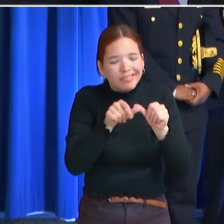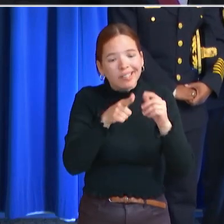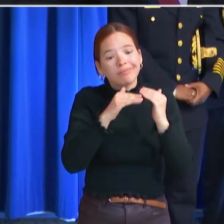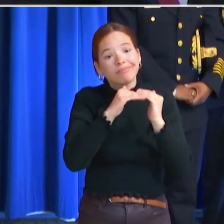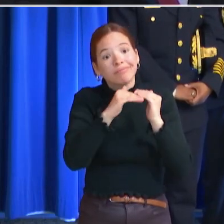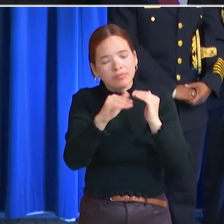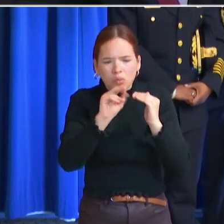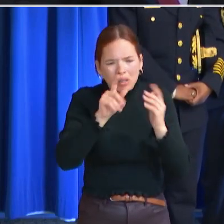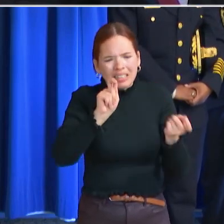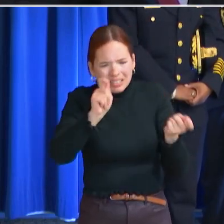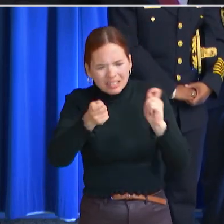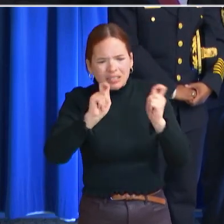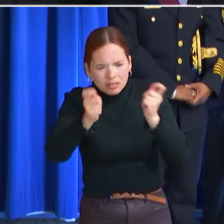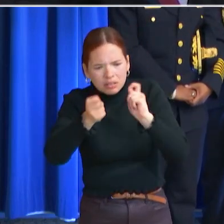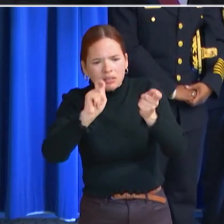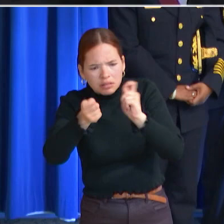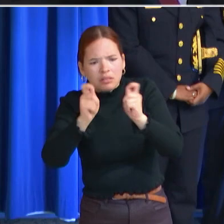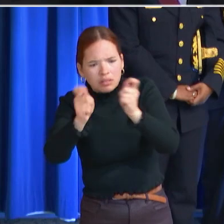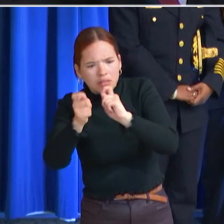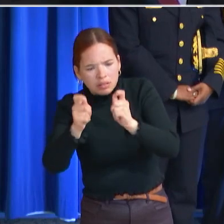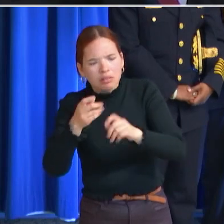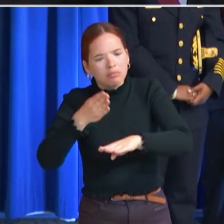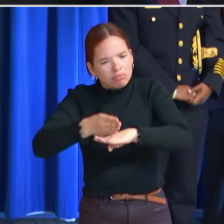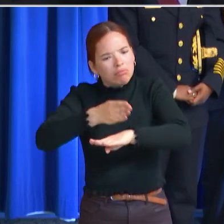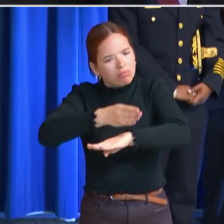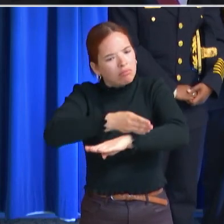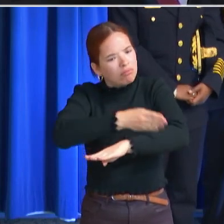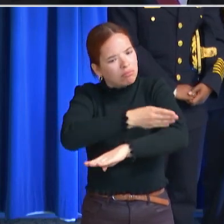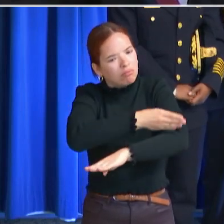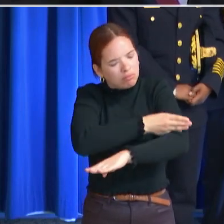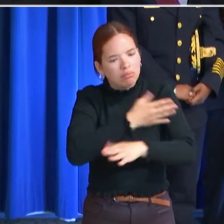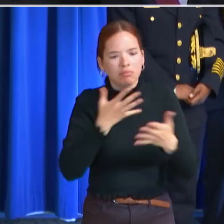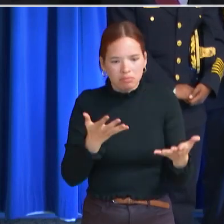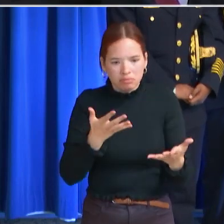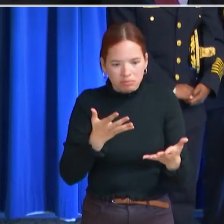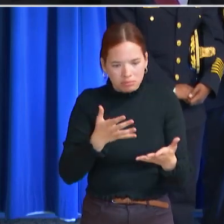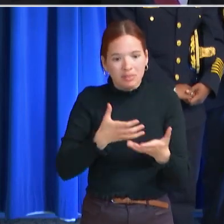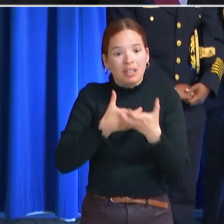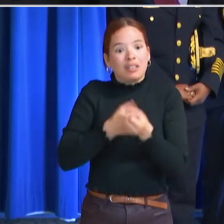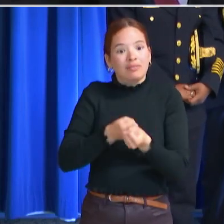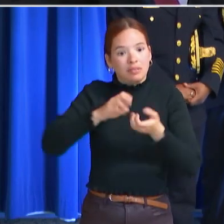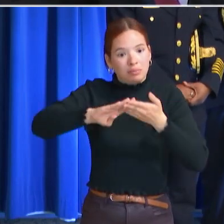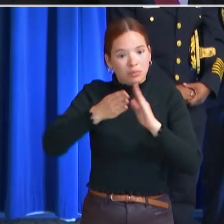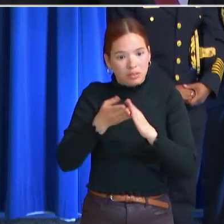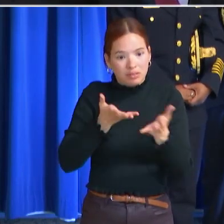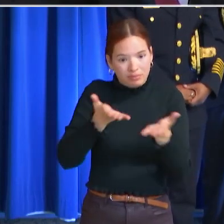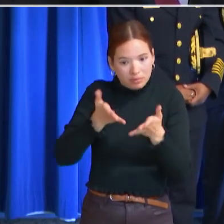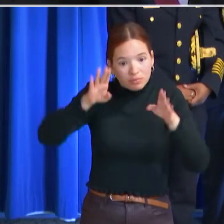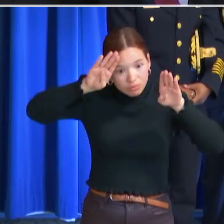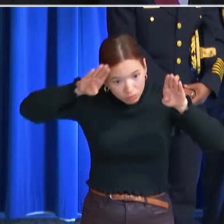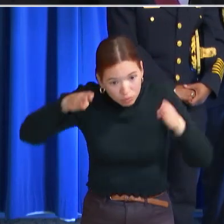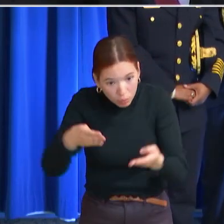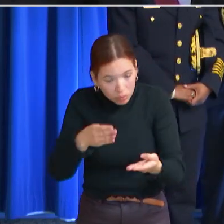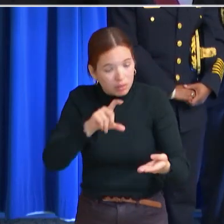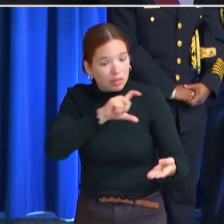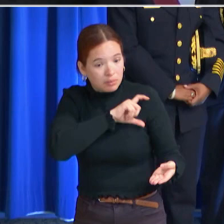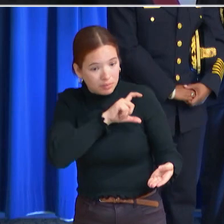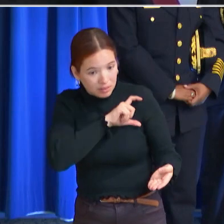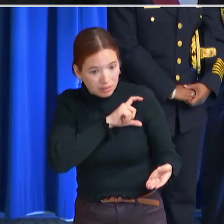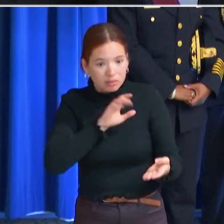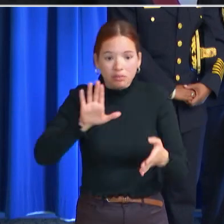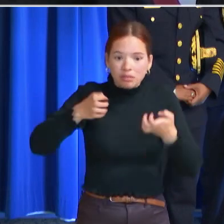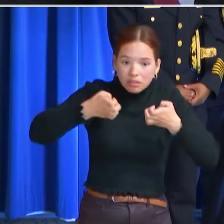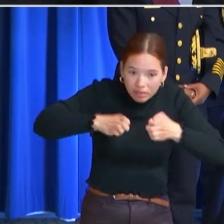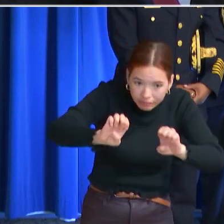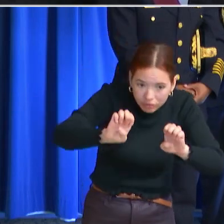I am confident that this continued focus on impactful community engagement and focused law enforcement efforts, along with the assistance